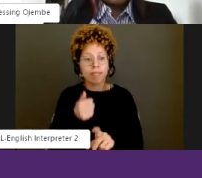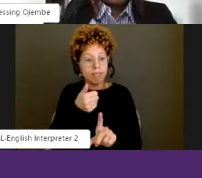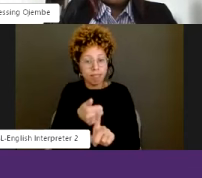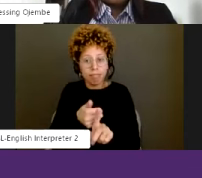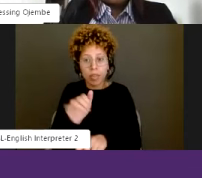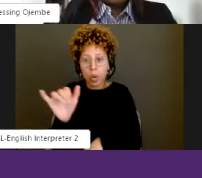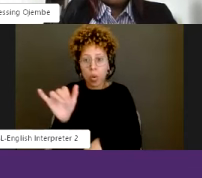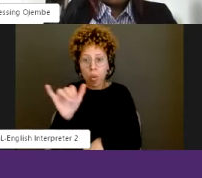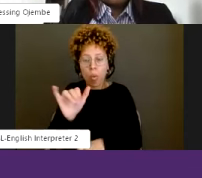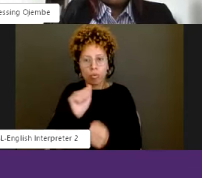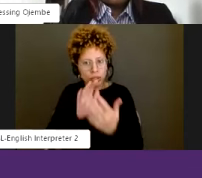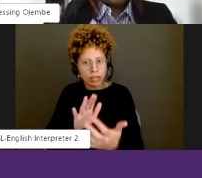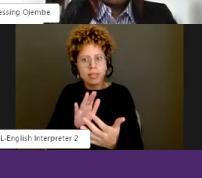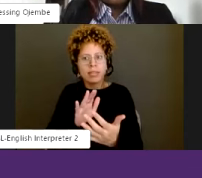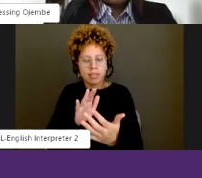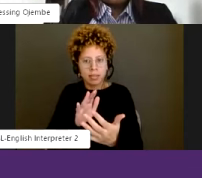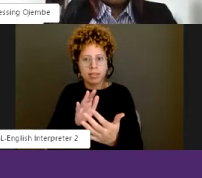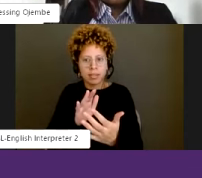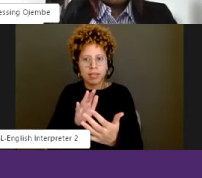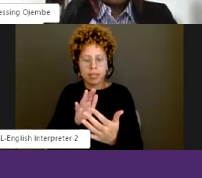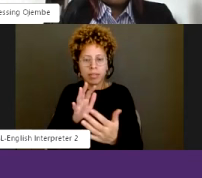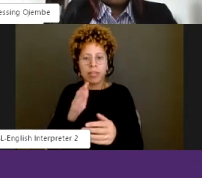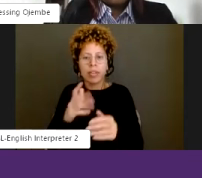the representational intersectionality